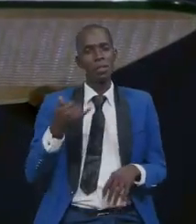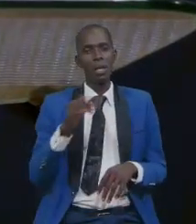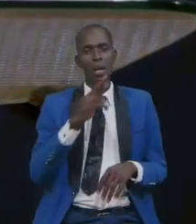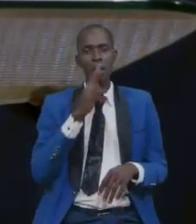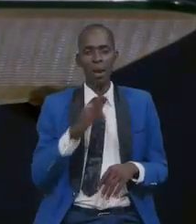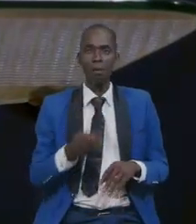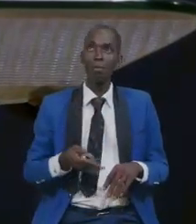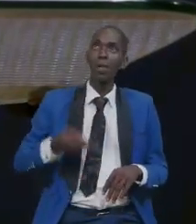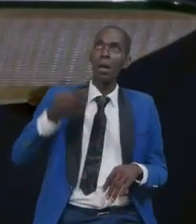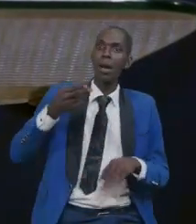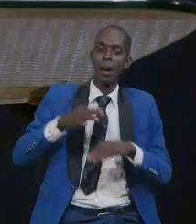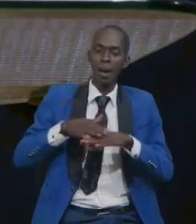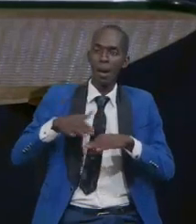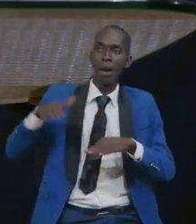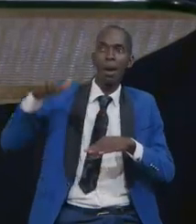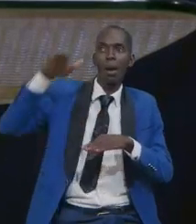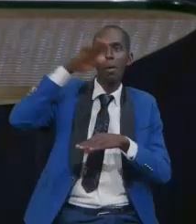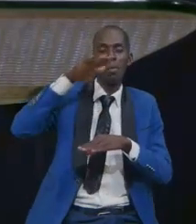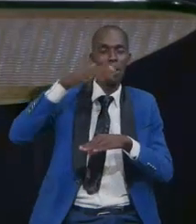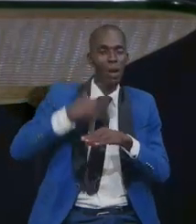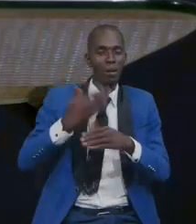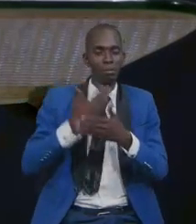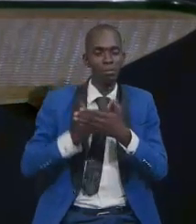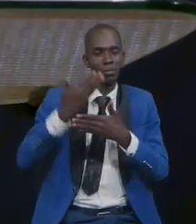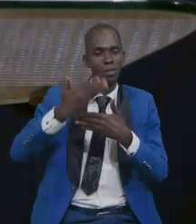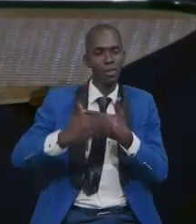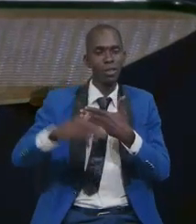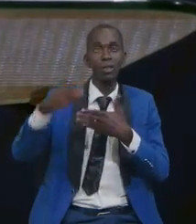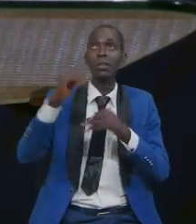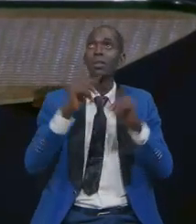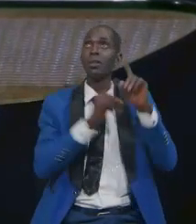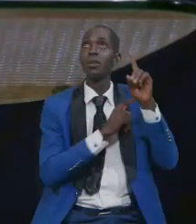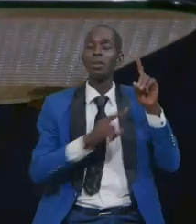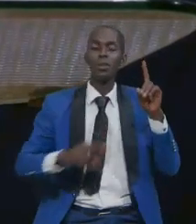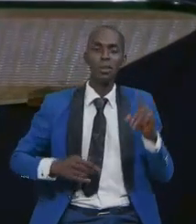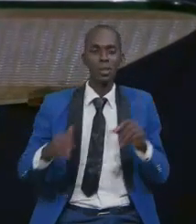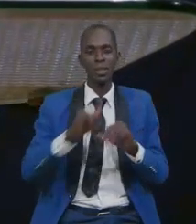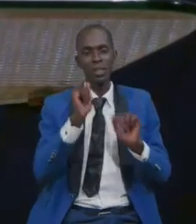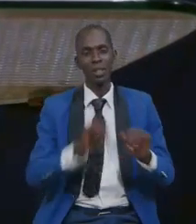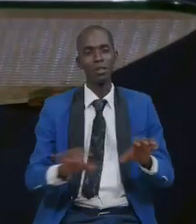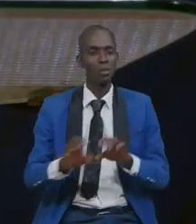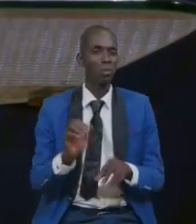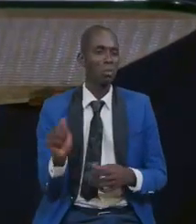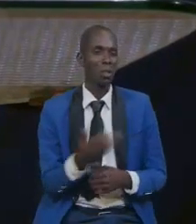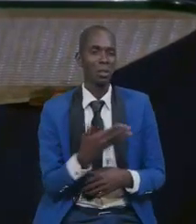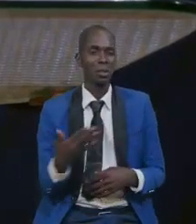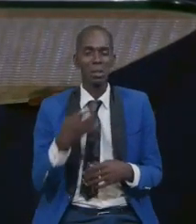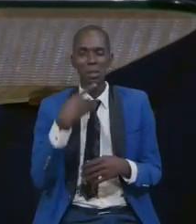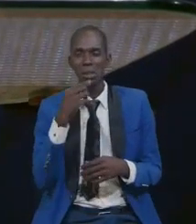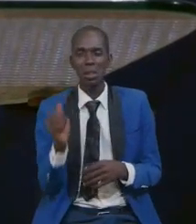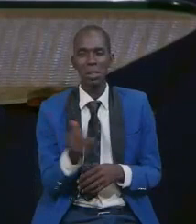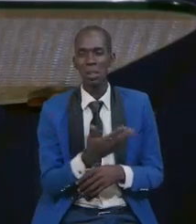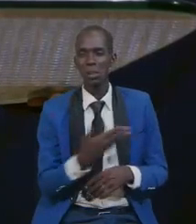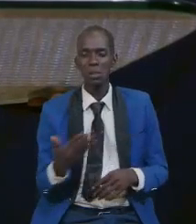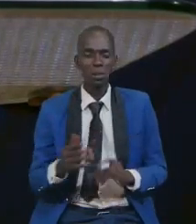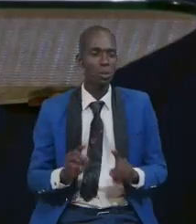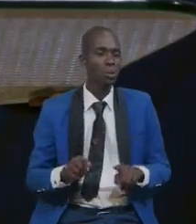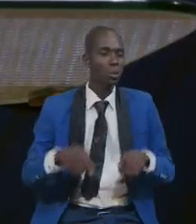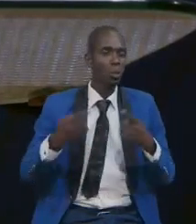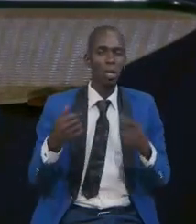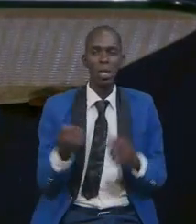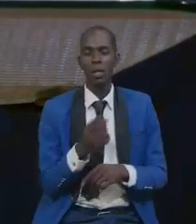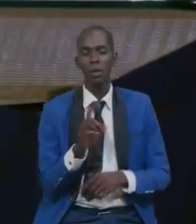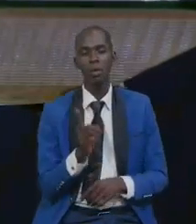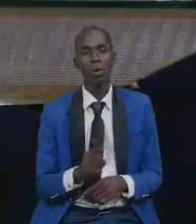law. They are above and beyond the Lord. They can do anything. They can say anything. They can go